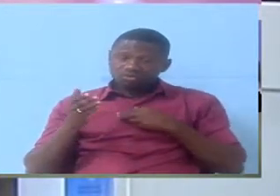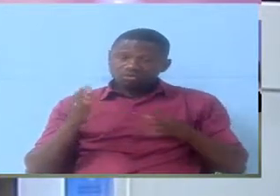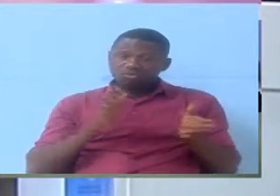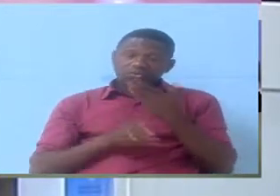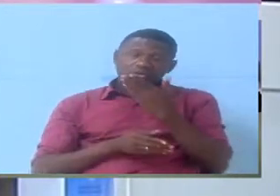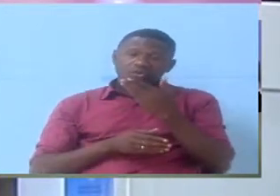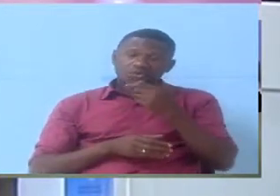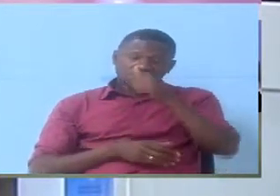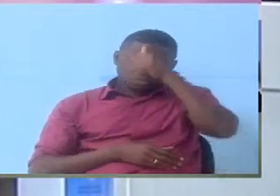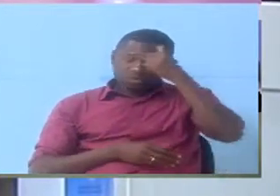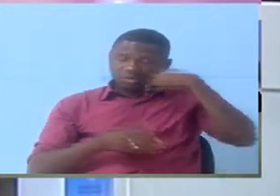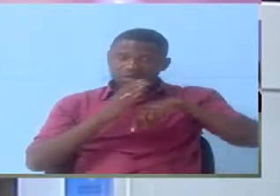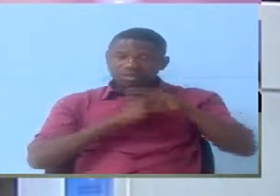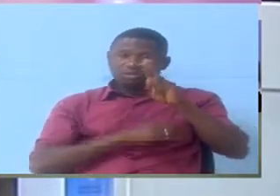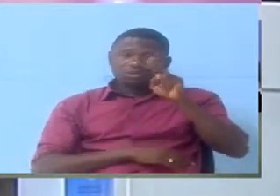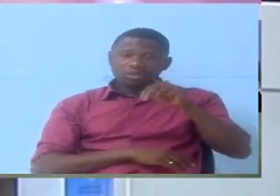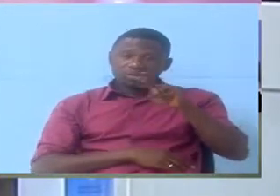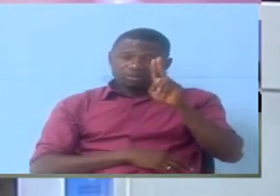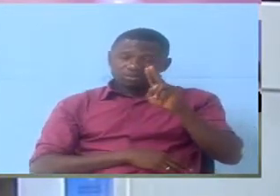actually.